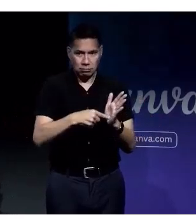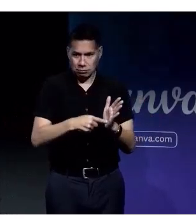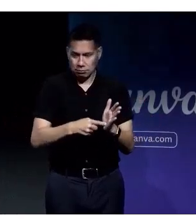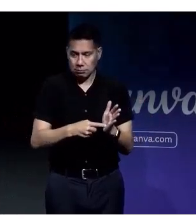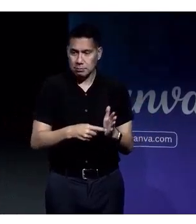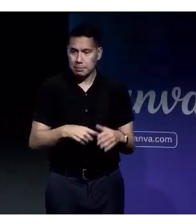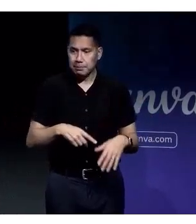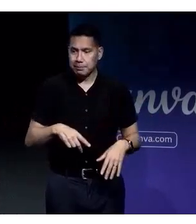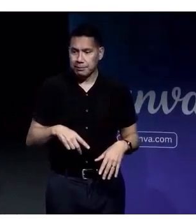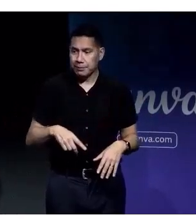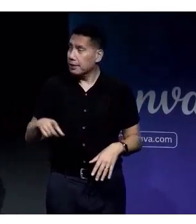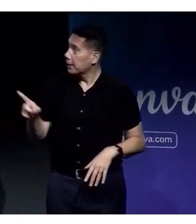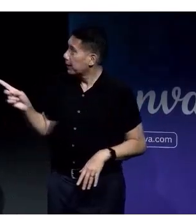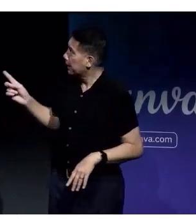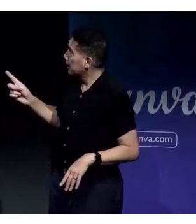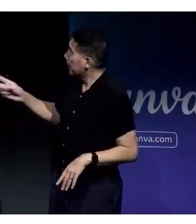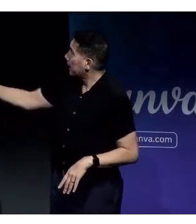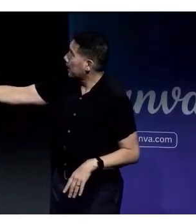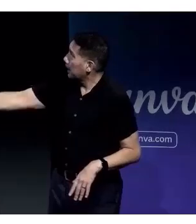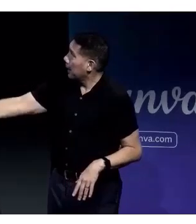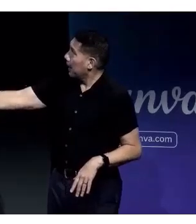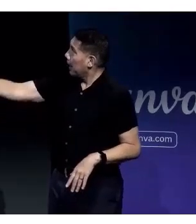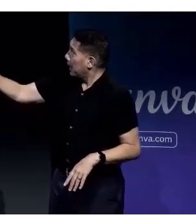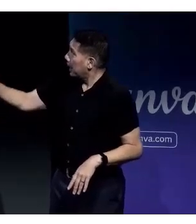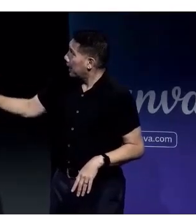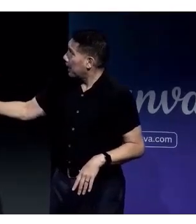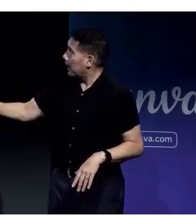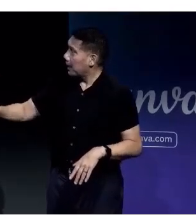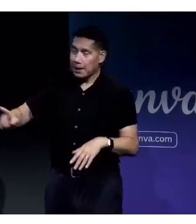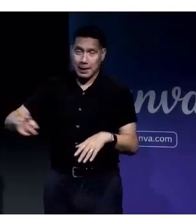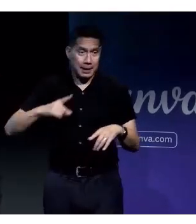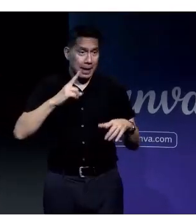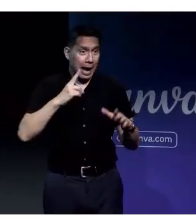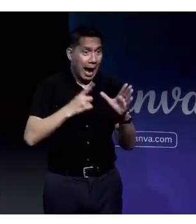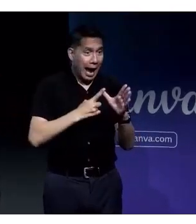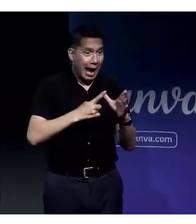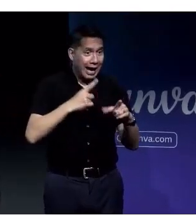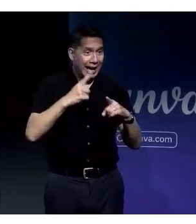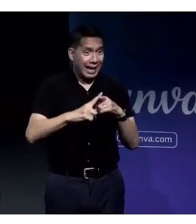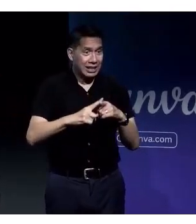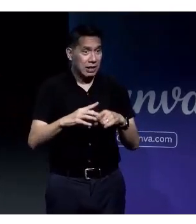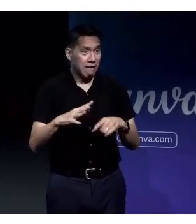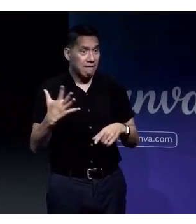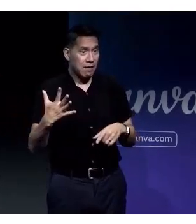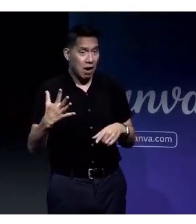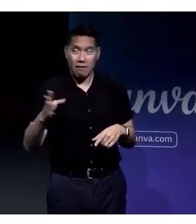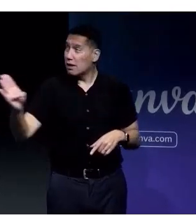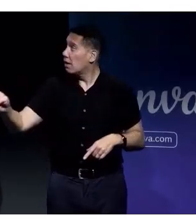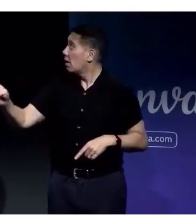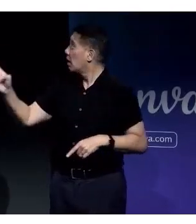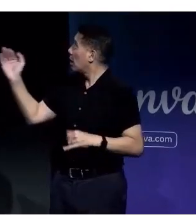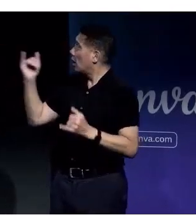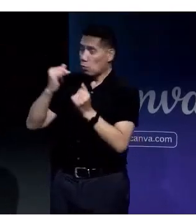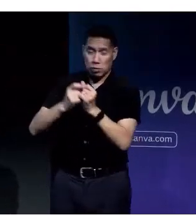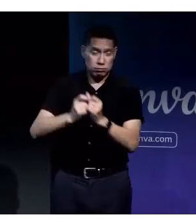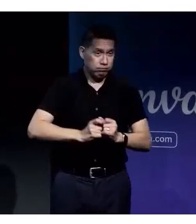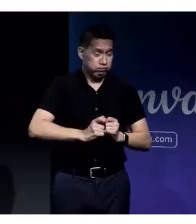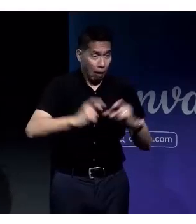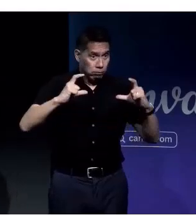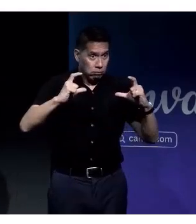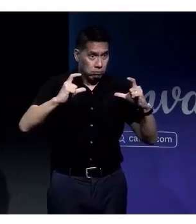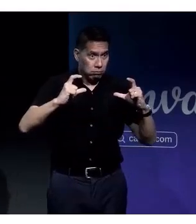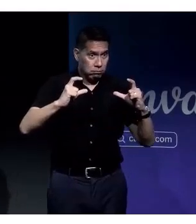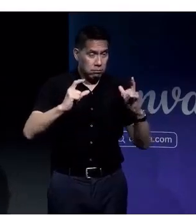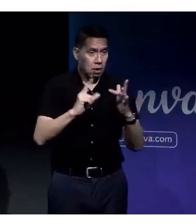And here is the homepage at AX5. This is the very largest text size that an iPhone is capable